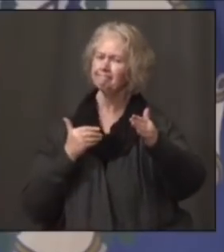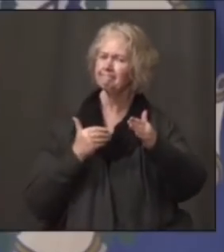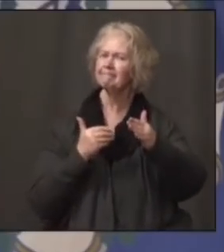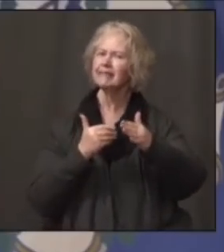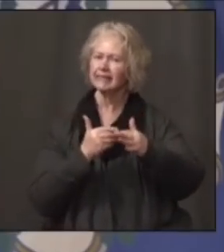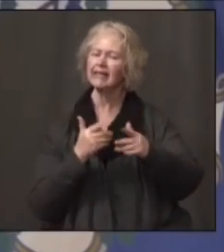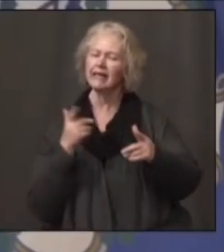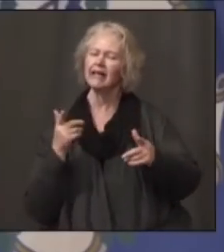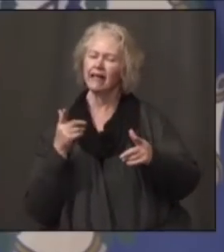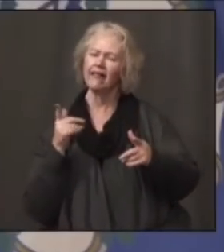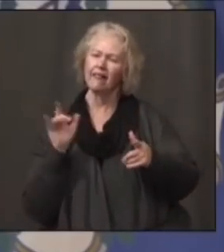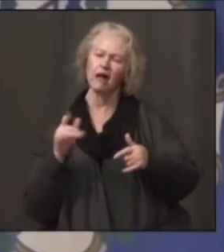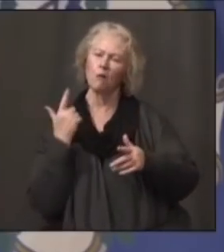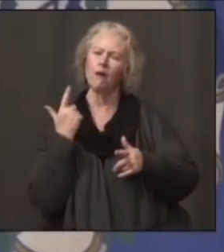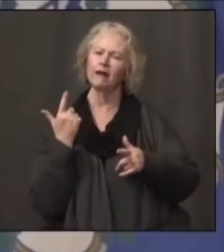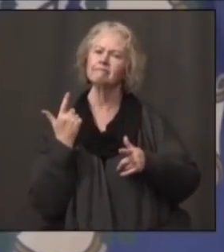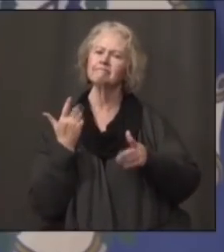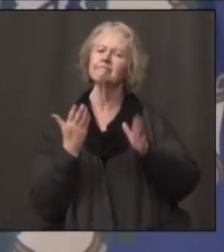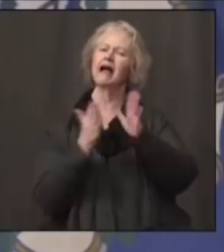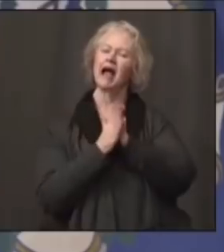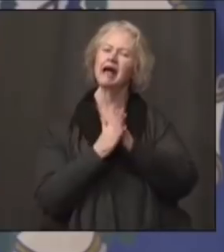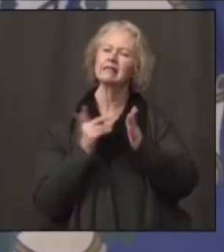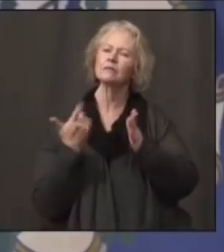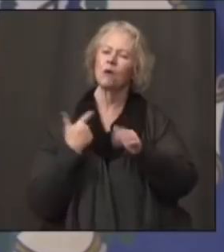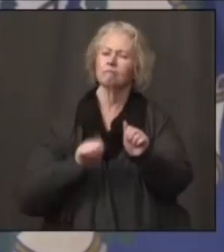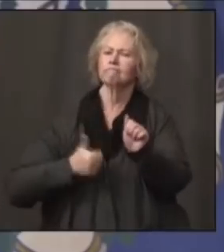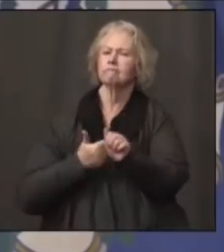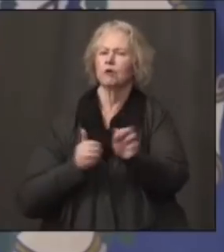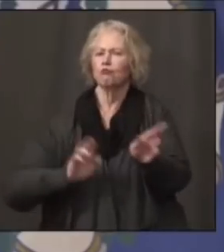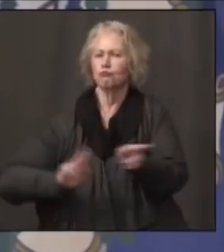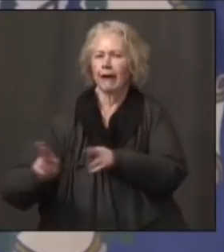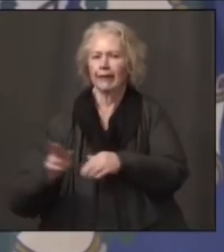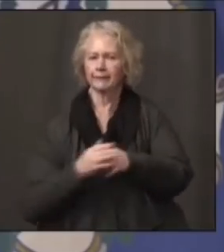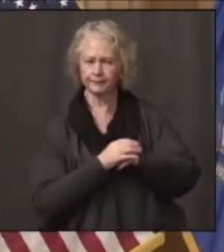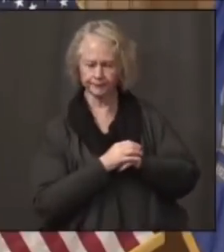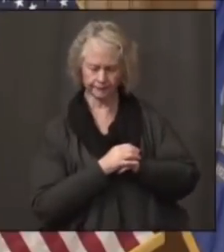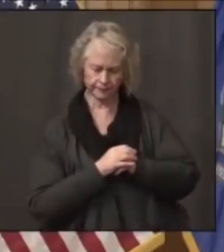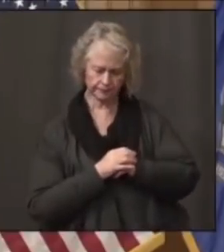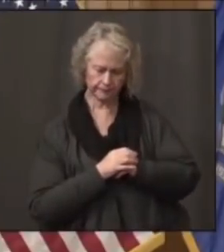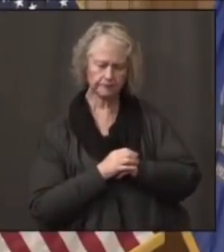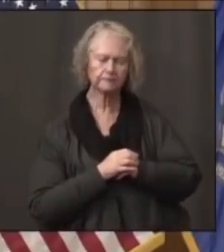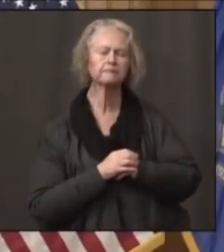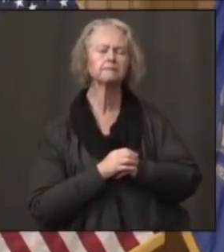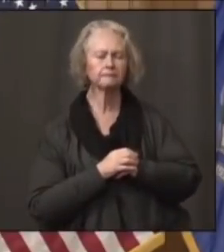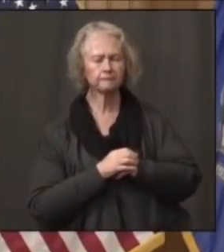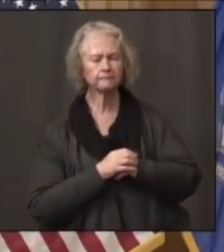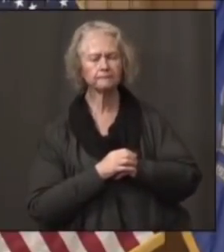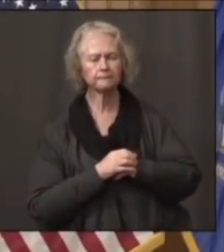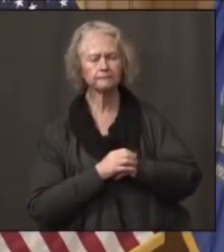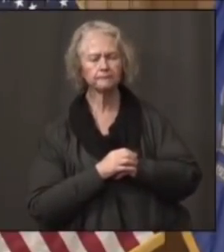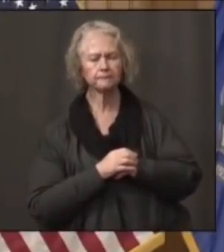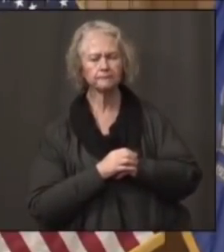think it was mainly precautionary, Paz. All right, and